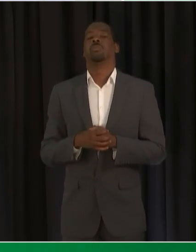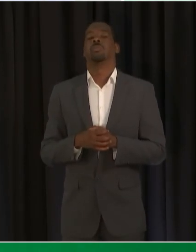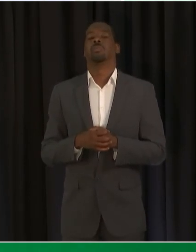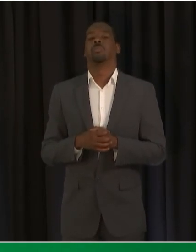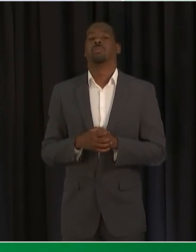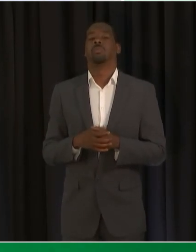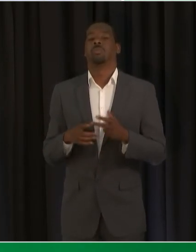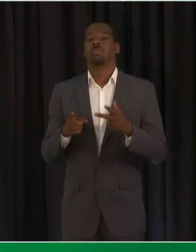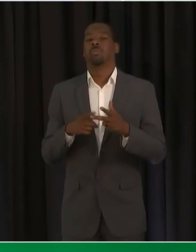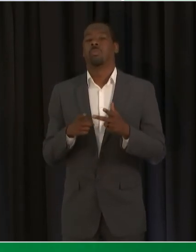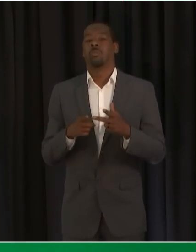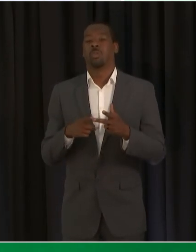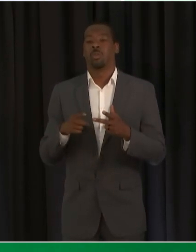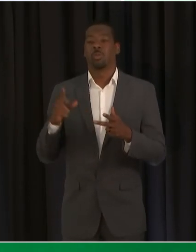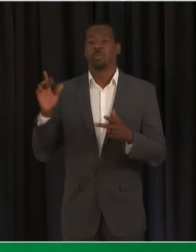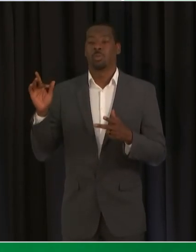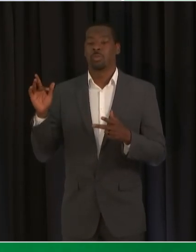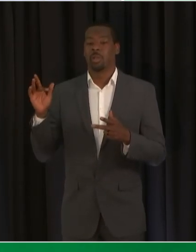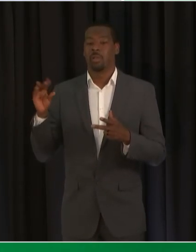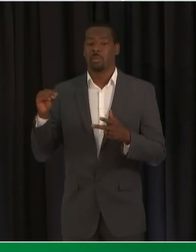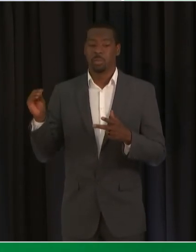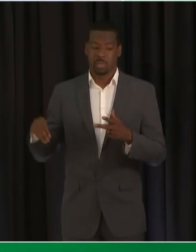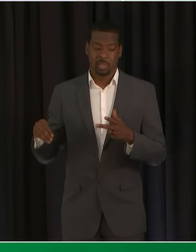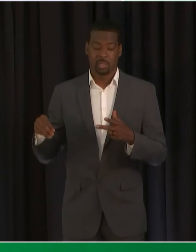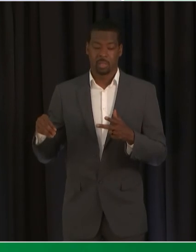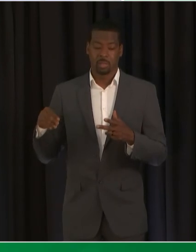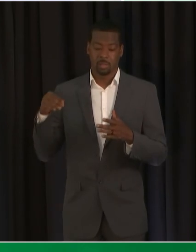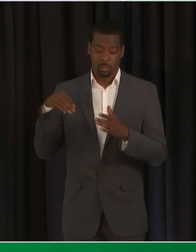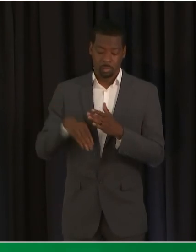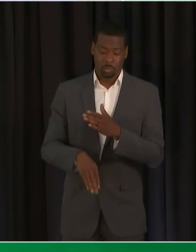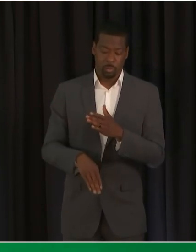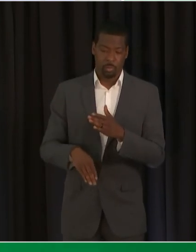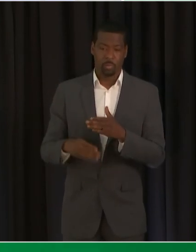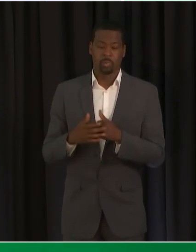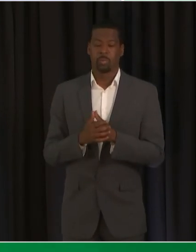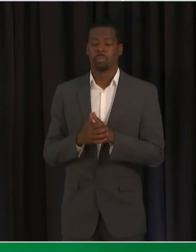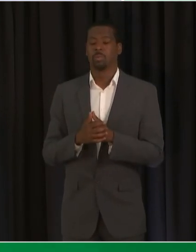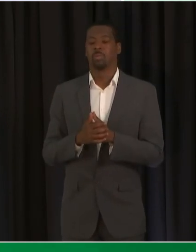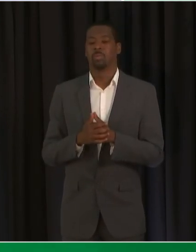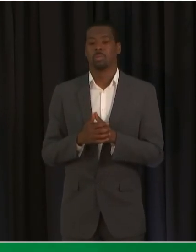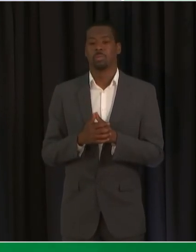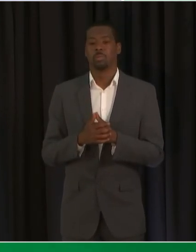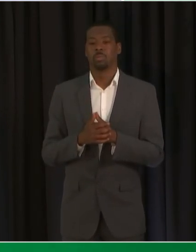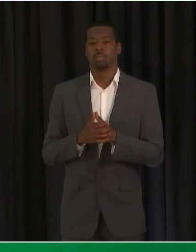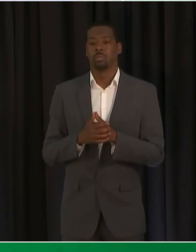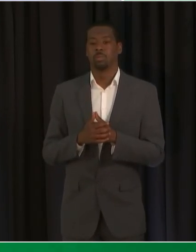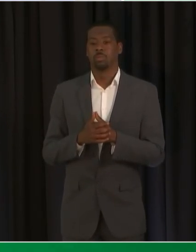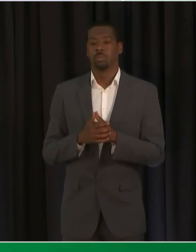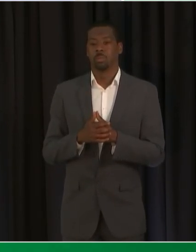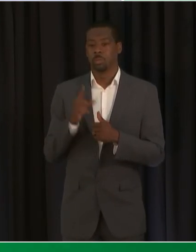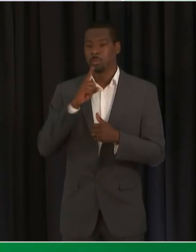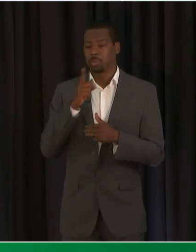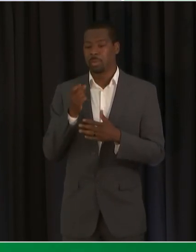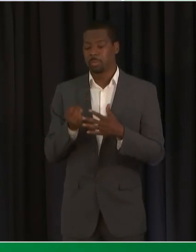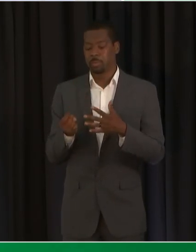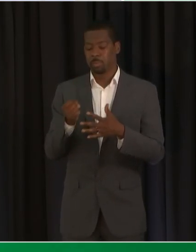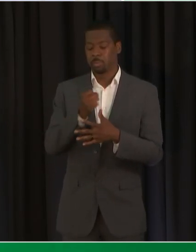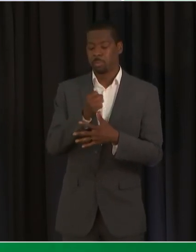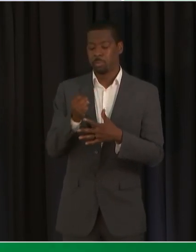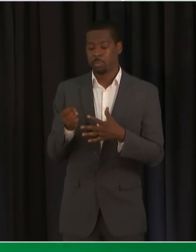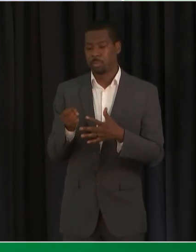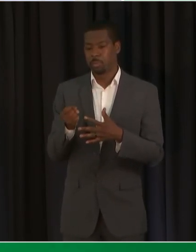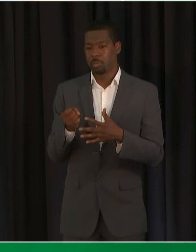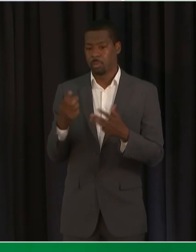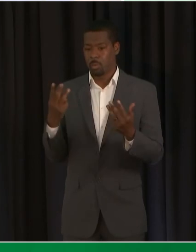week, third week, 25% drop, okay, in receipts. So what they're doing is actually